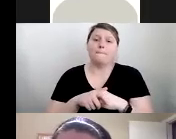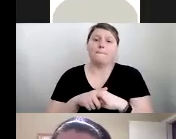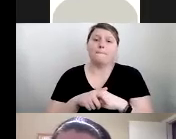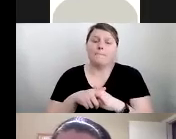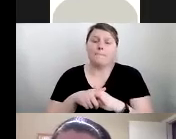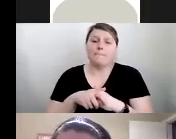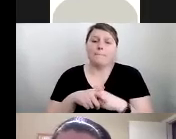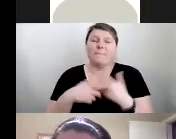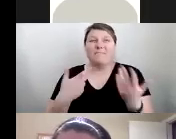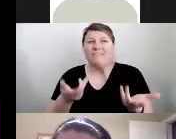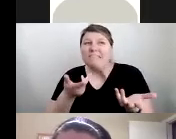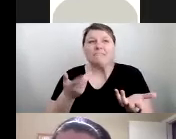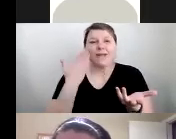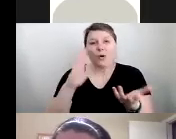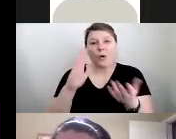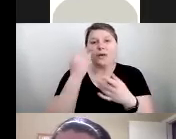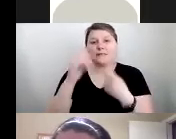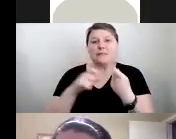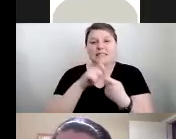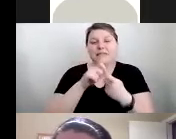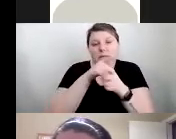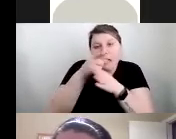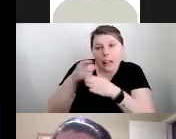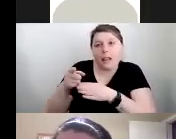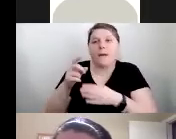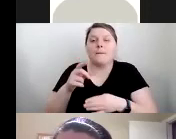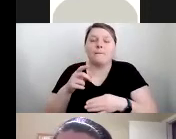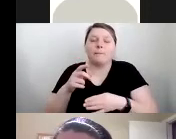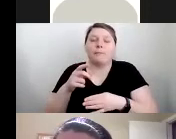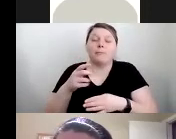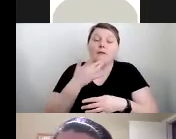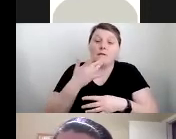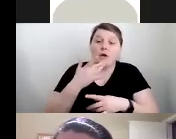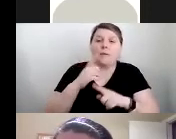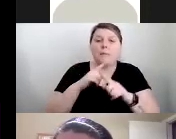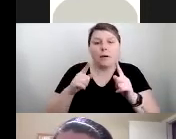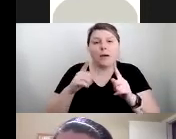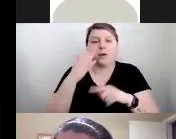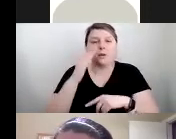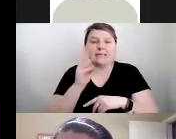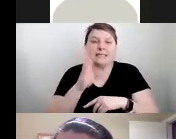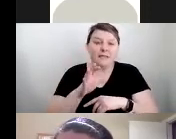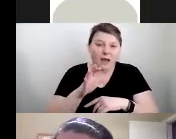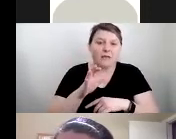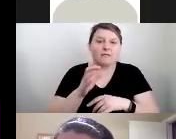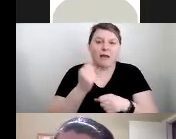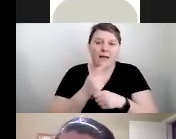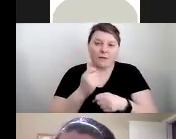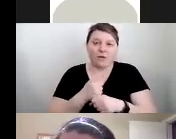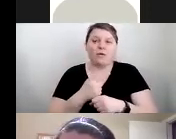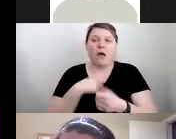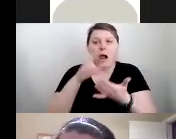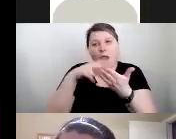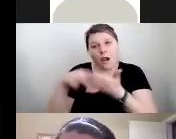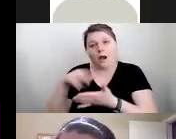So I don't know if certain specialties are preferred, but just looking through the 65 or so, every year I peruse the